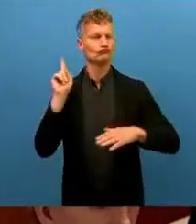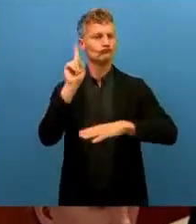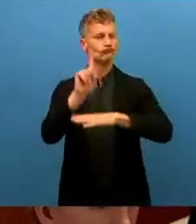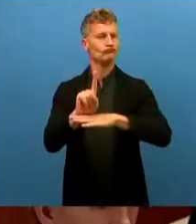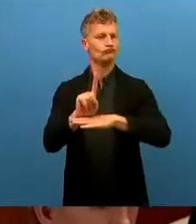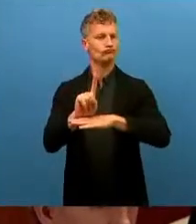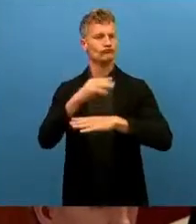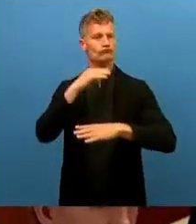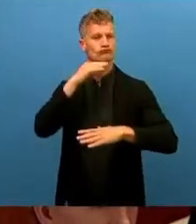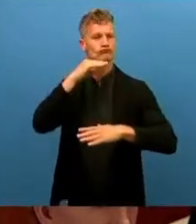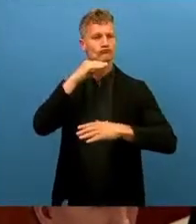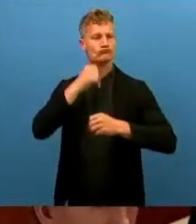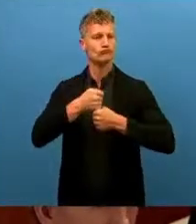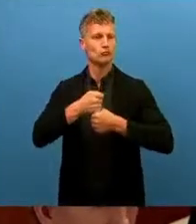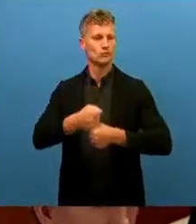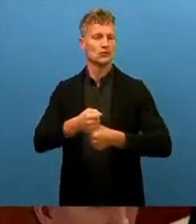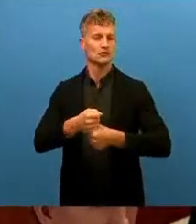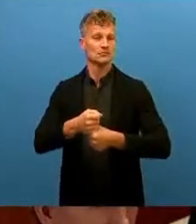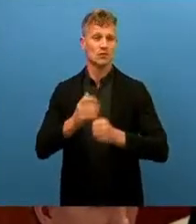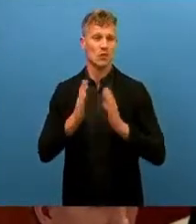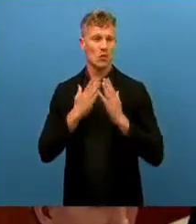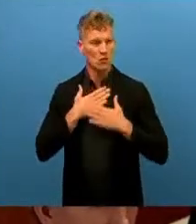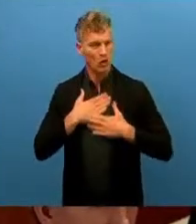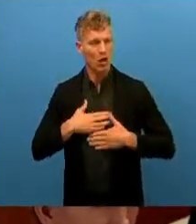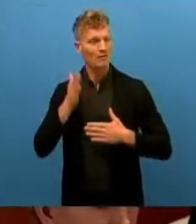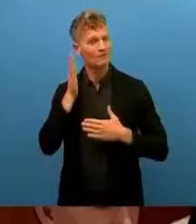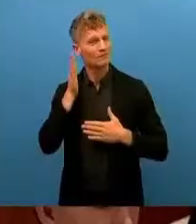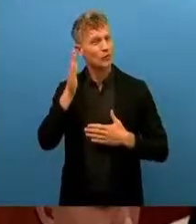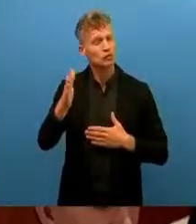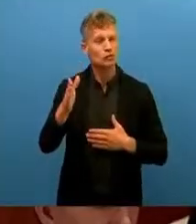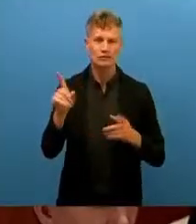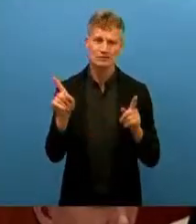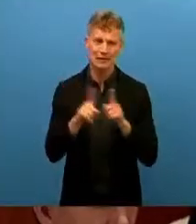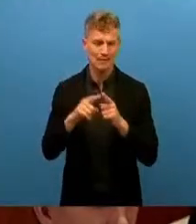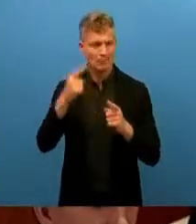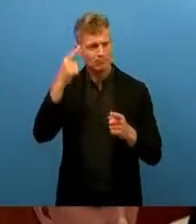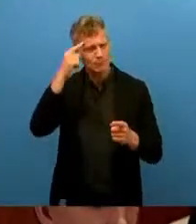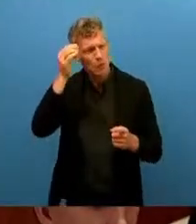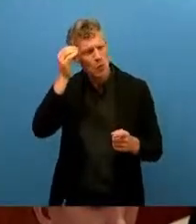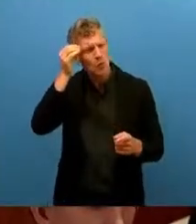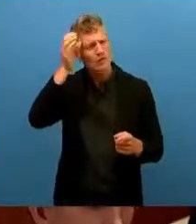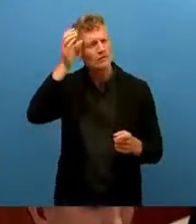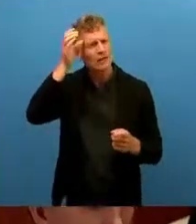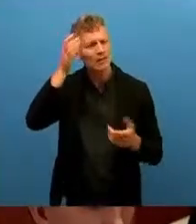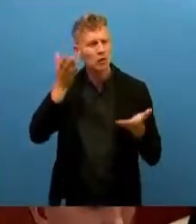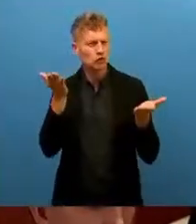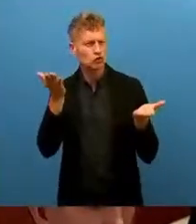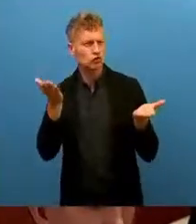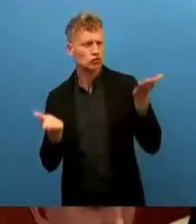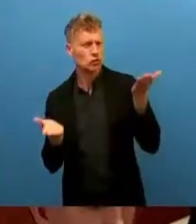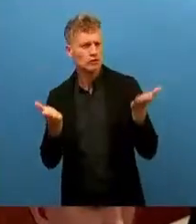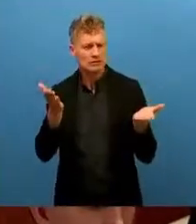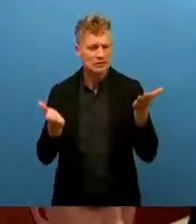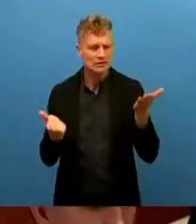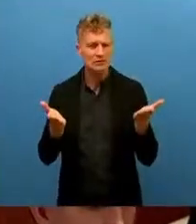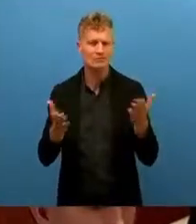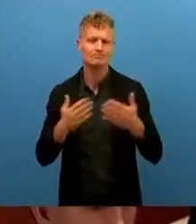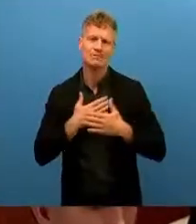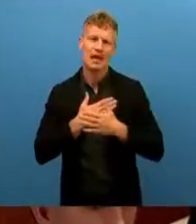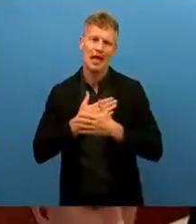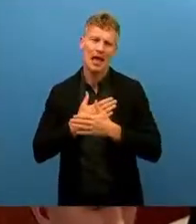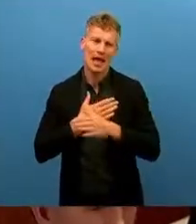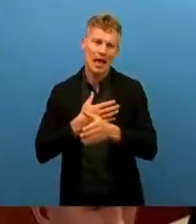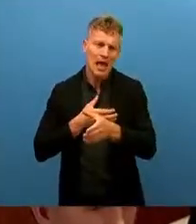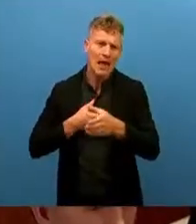on wisdom, empathy, and justice. Thank you once again for the opportunity to share these reflections. I look forward to